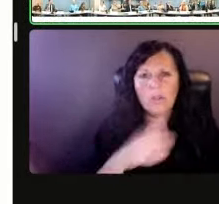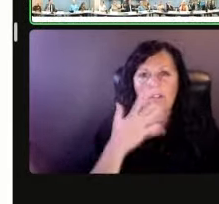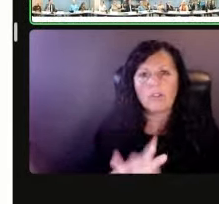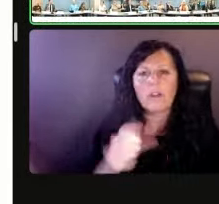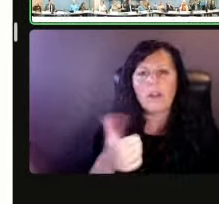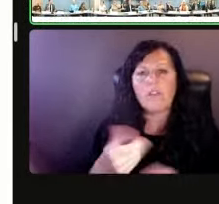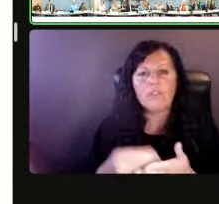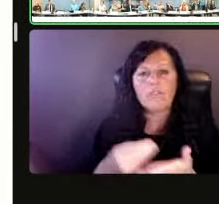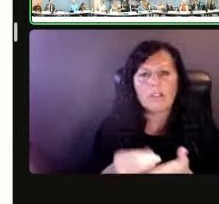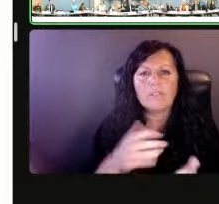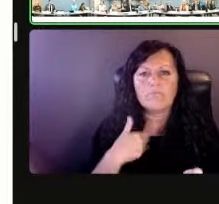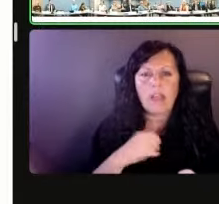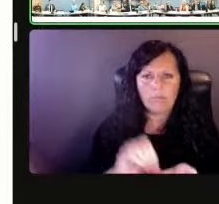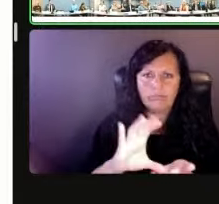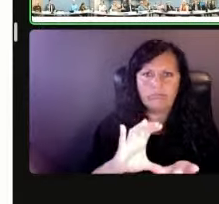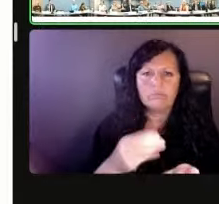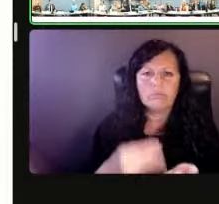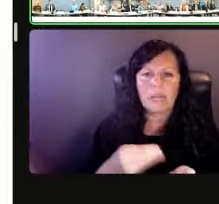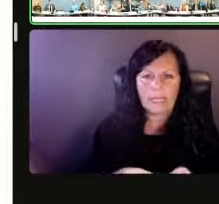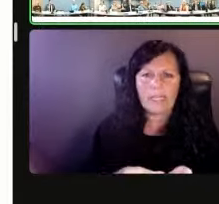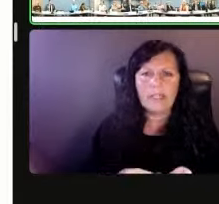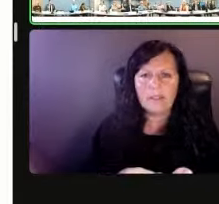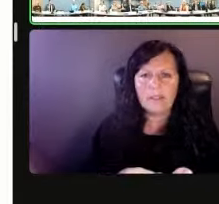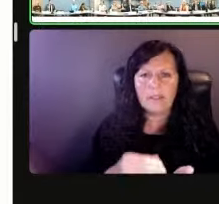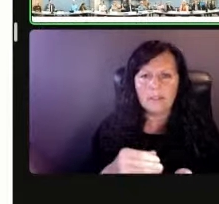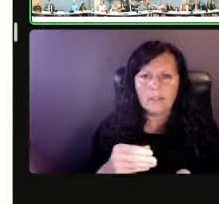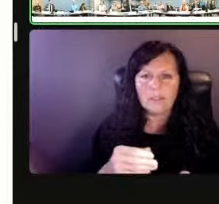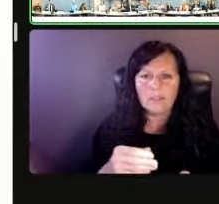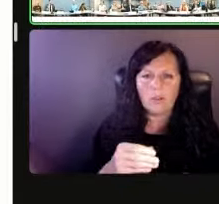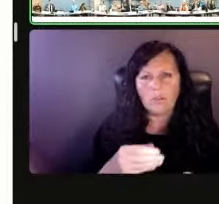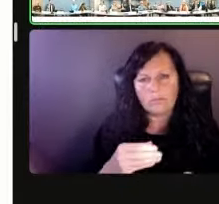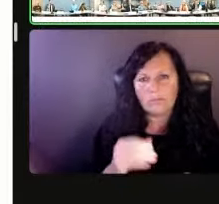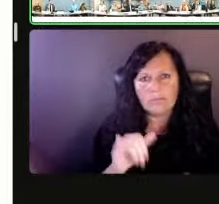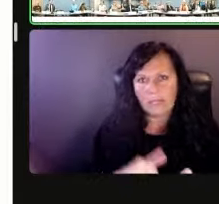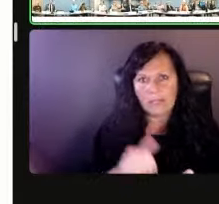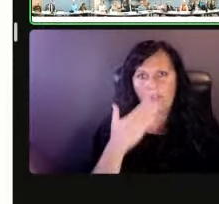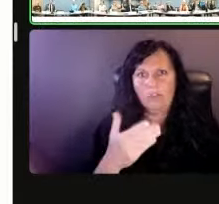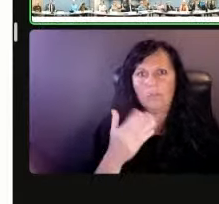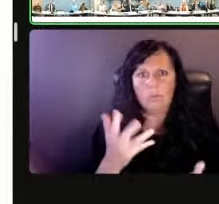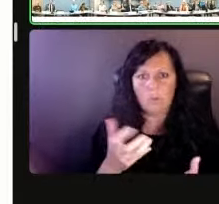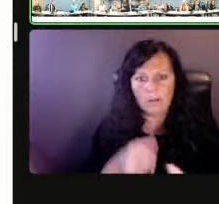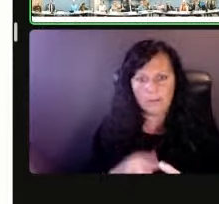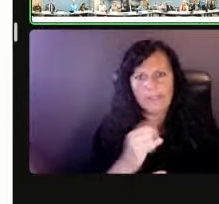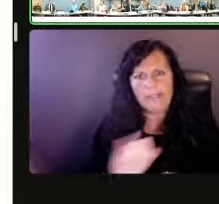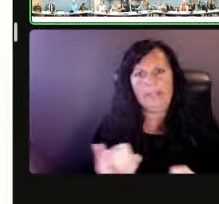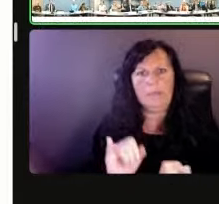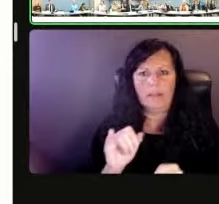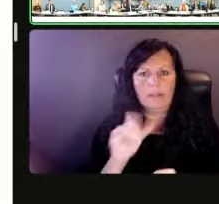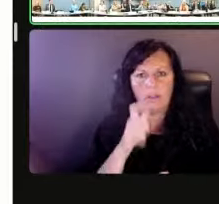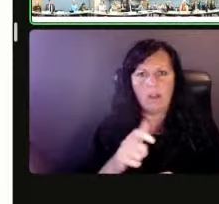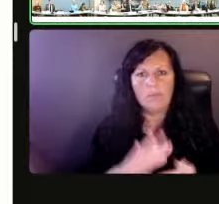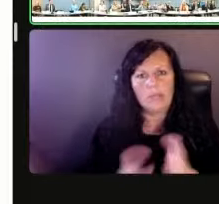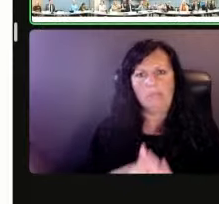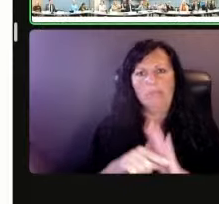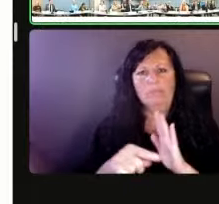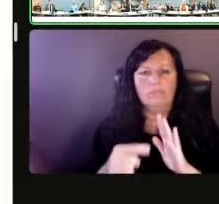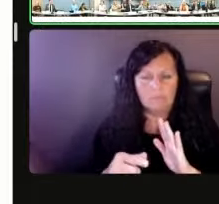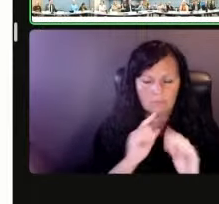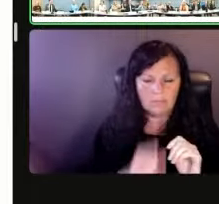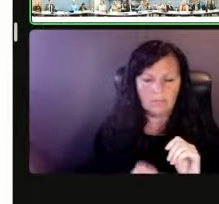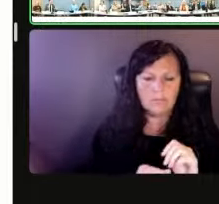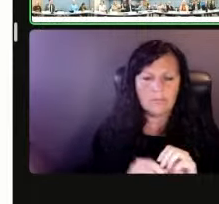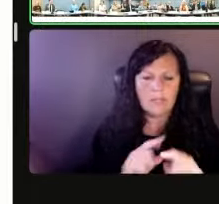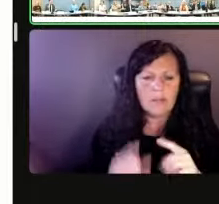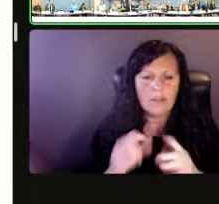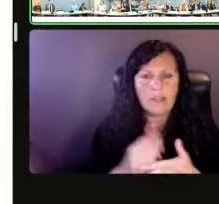fund balances. That's not always the case. We want each fund to stand on its own. But that's what we have to do to get